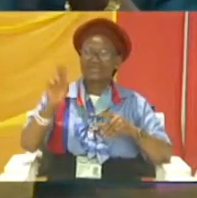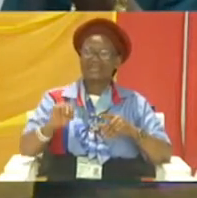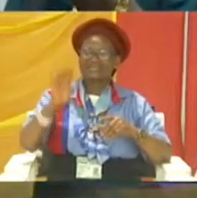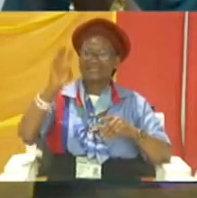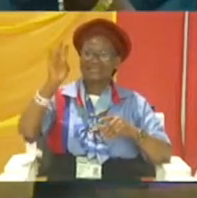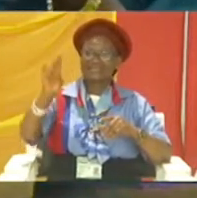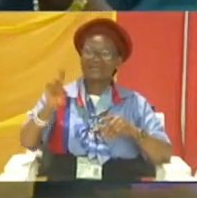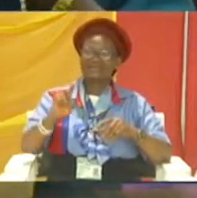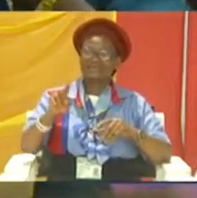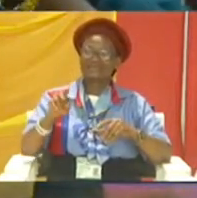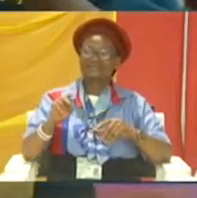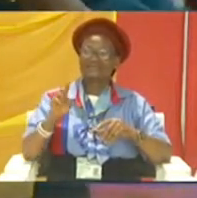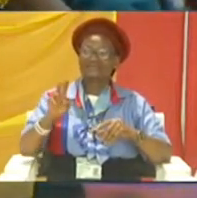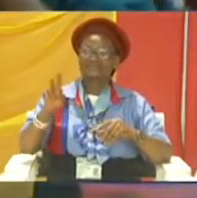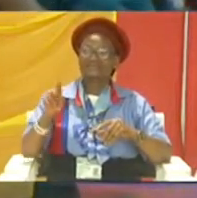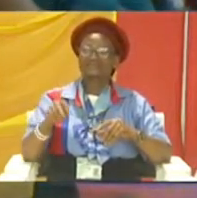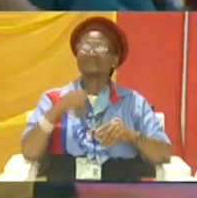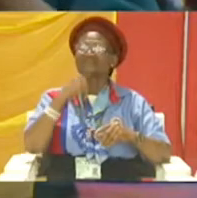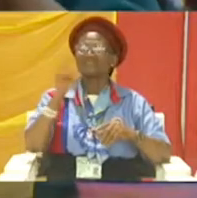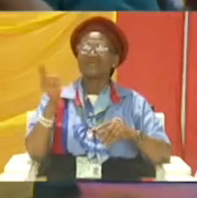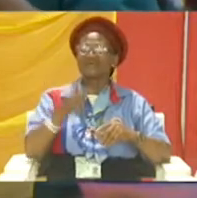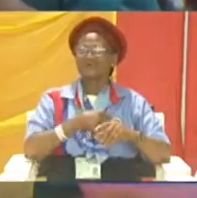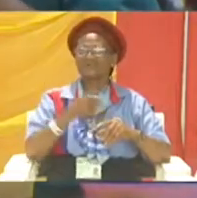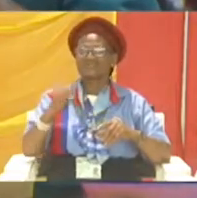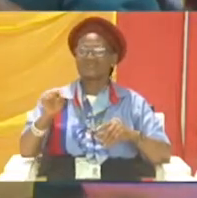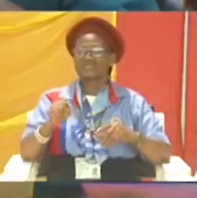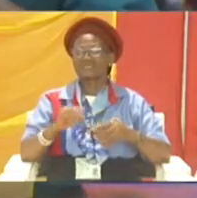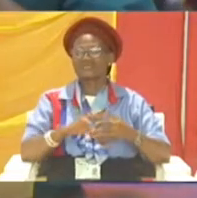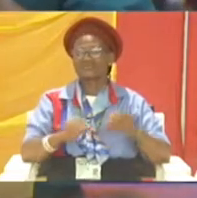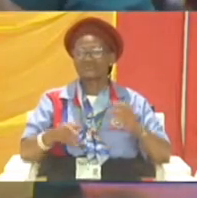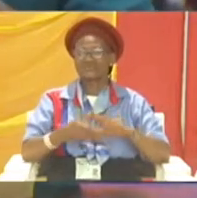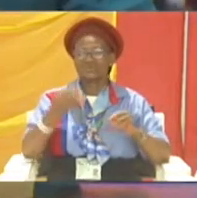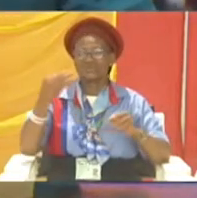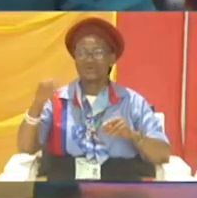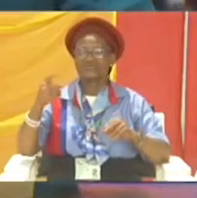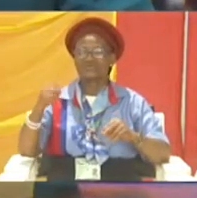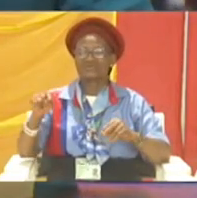37. Tells us the story of the Shunammite woman.